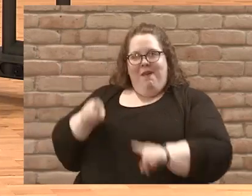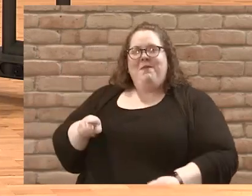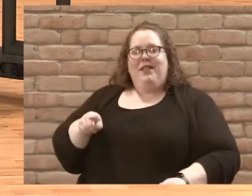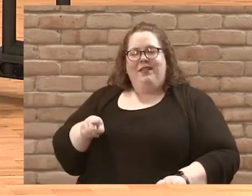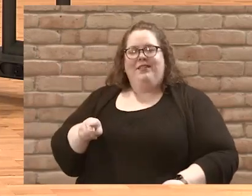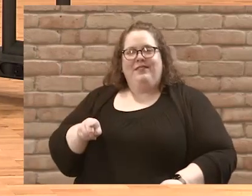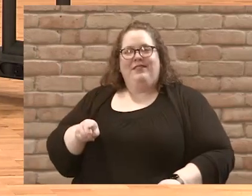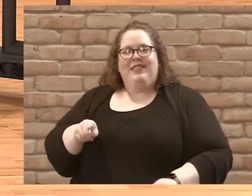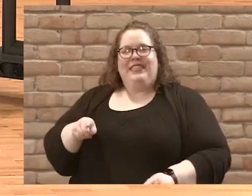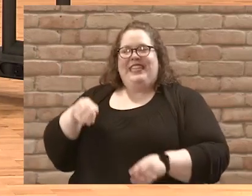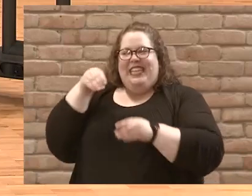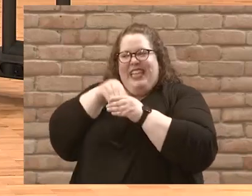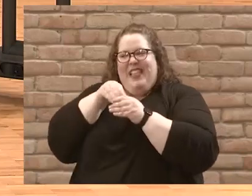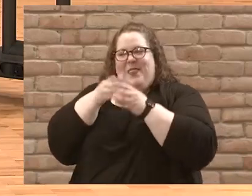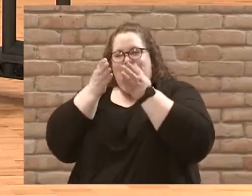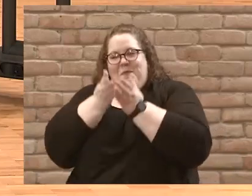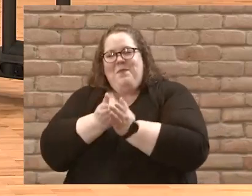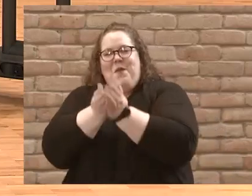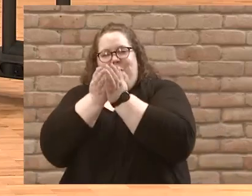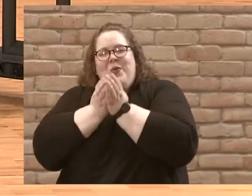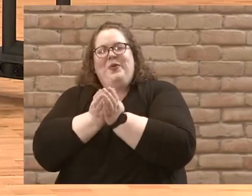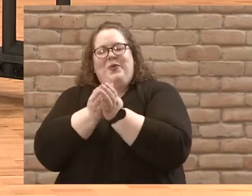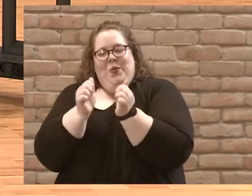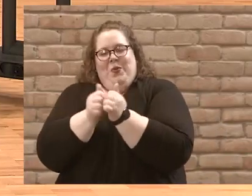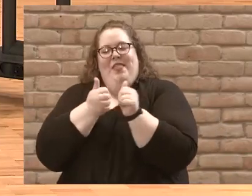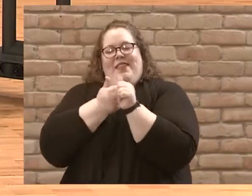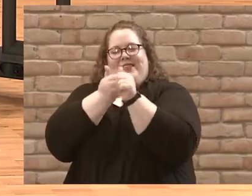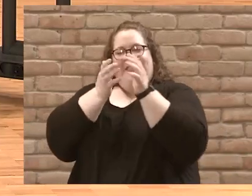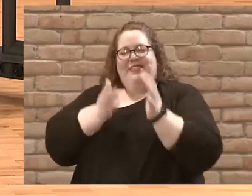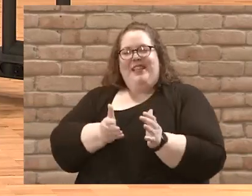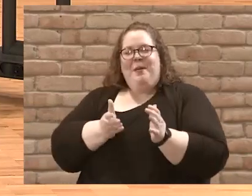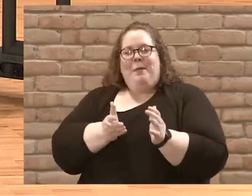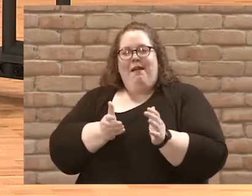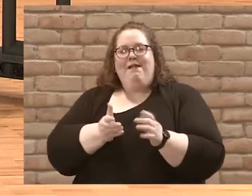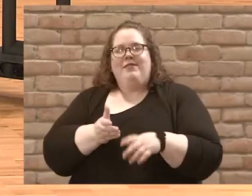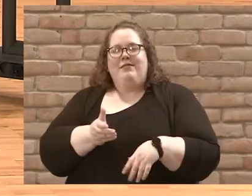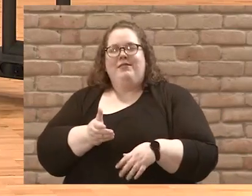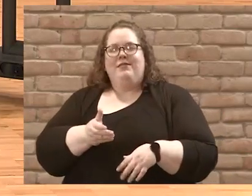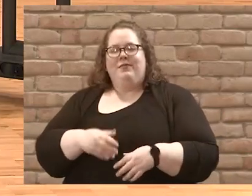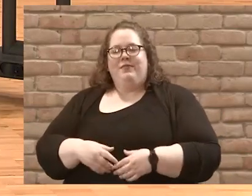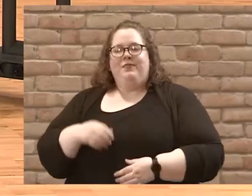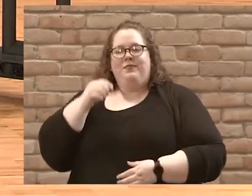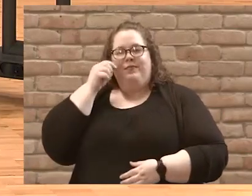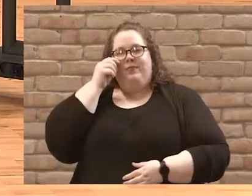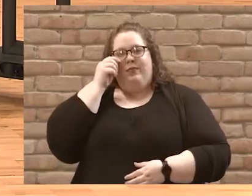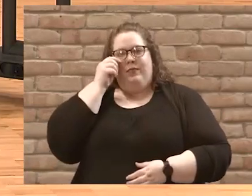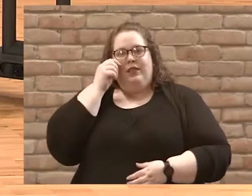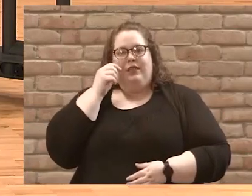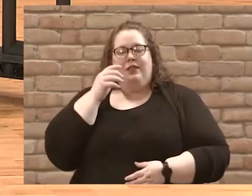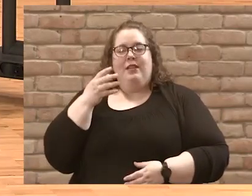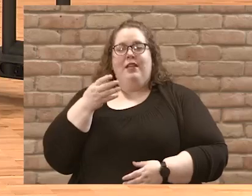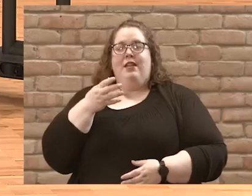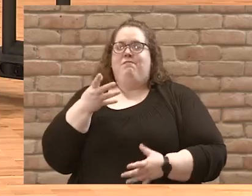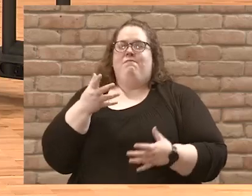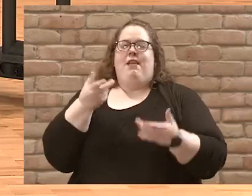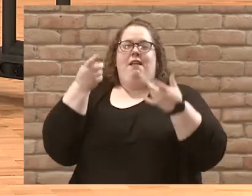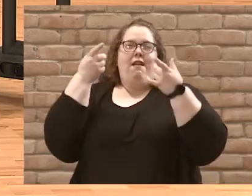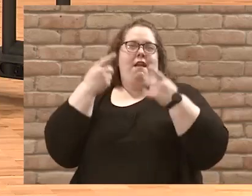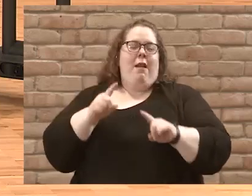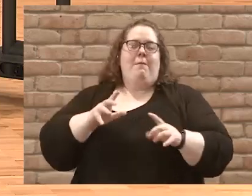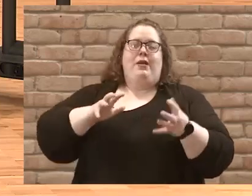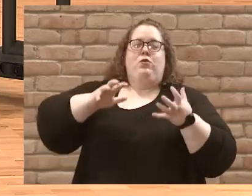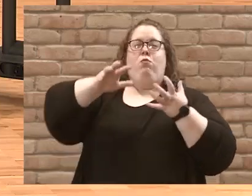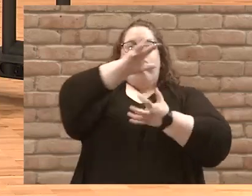as he's in this boat with his disciples. And he's in this boat with his disciples and a great storm